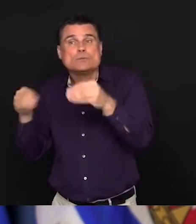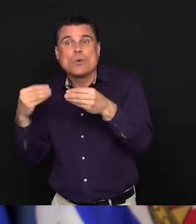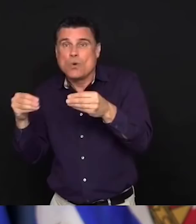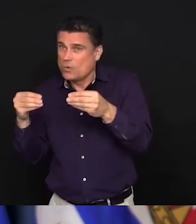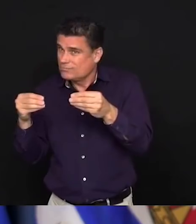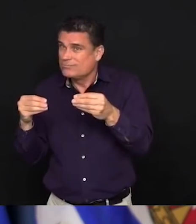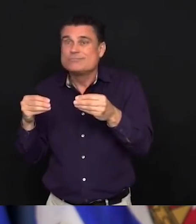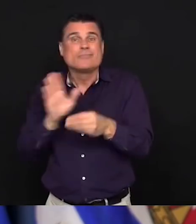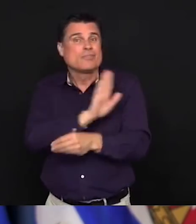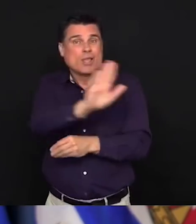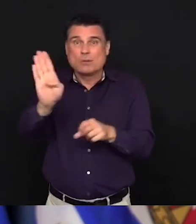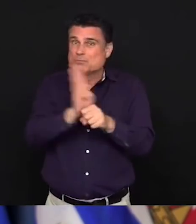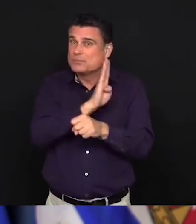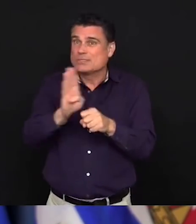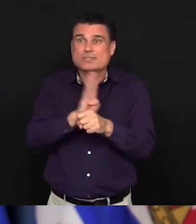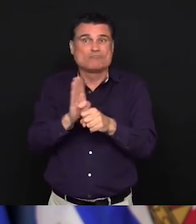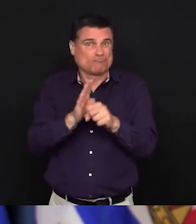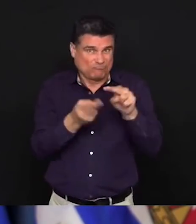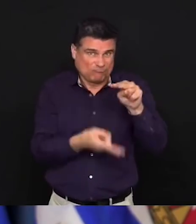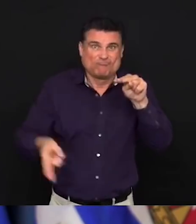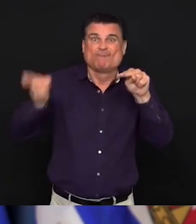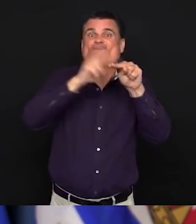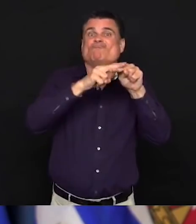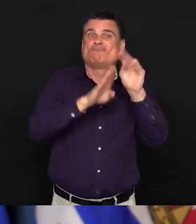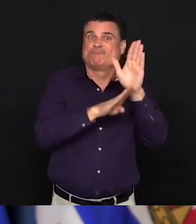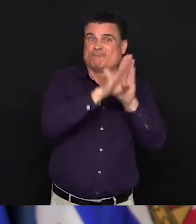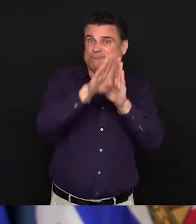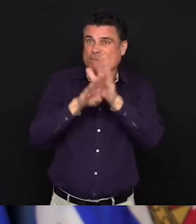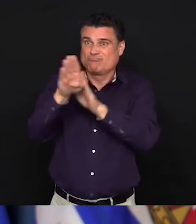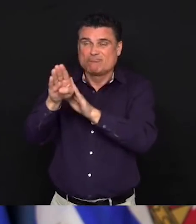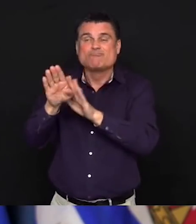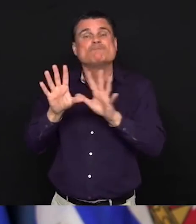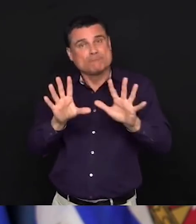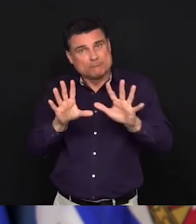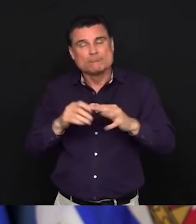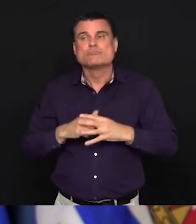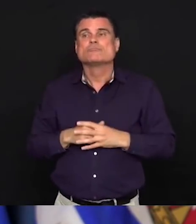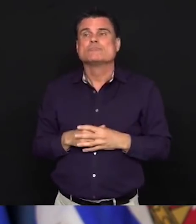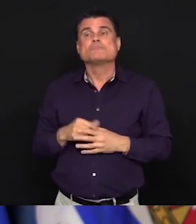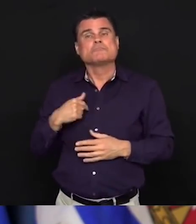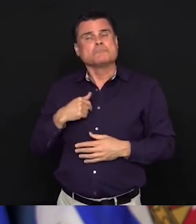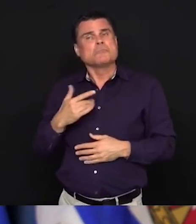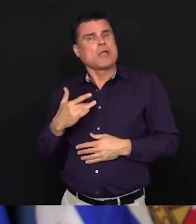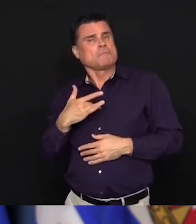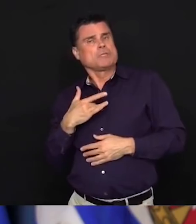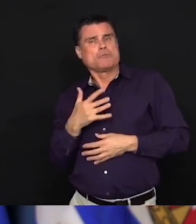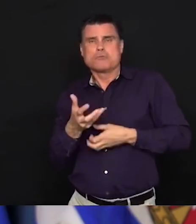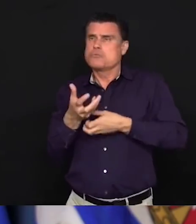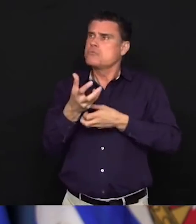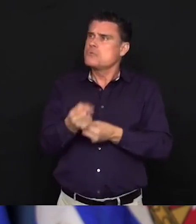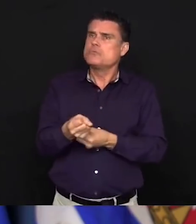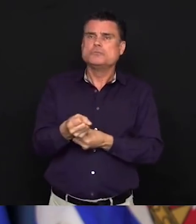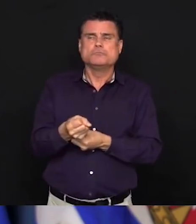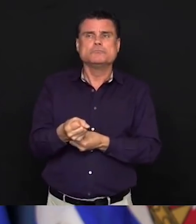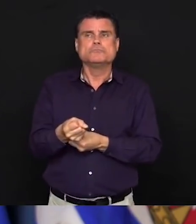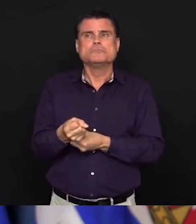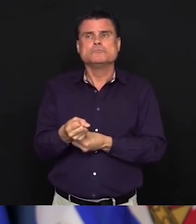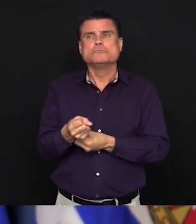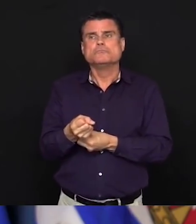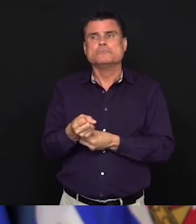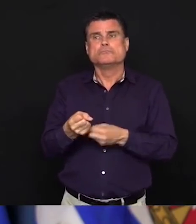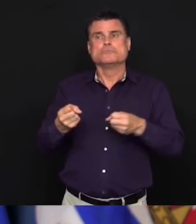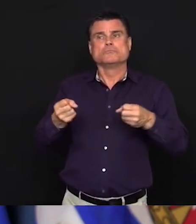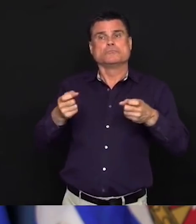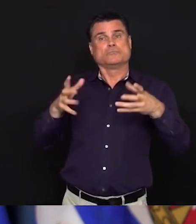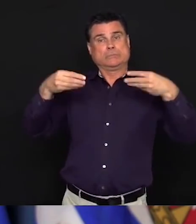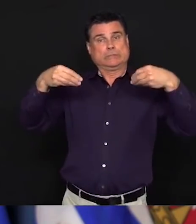is a pent-up desire within the community, certainly within the retail sector, to get back into the game, but we have to make sure we do that in an